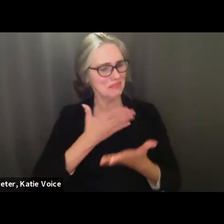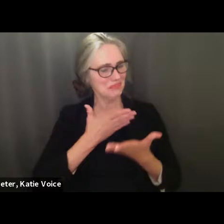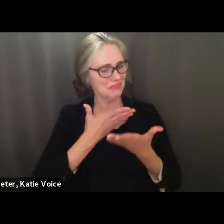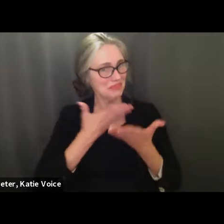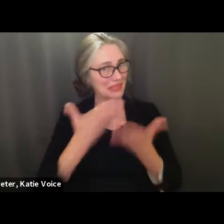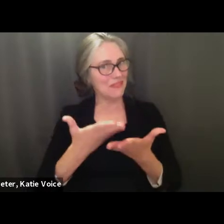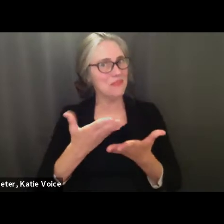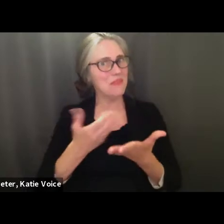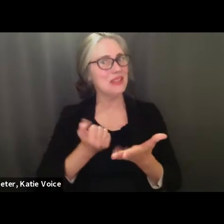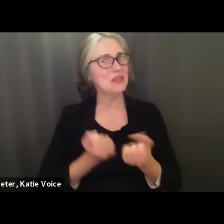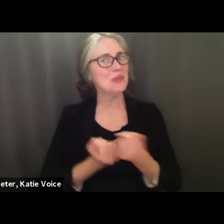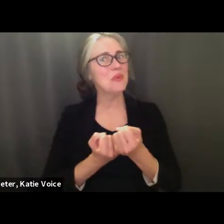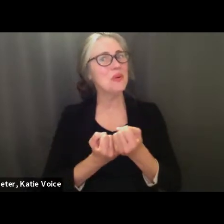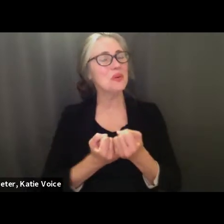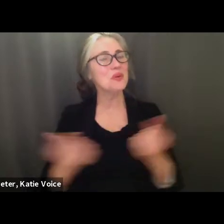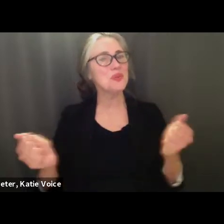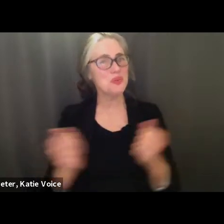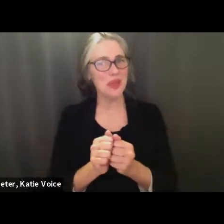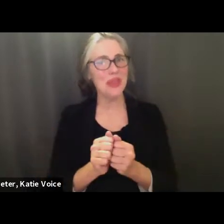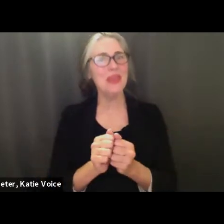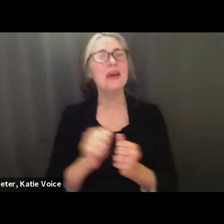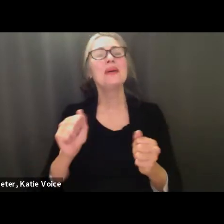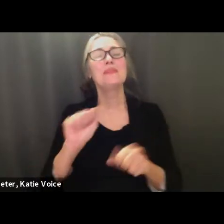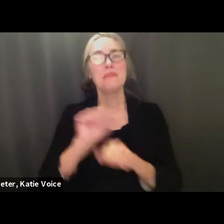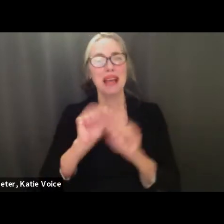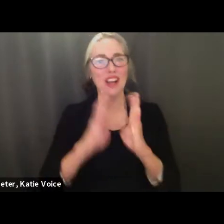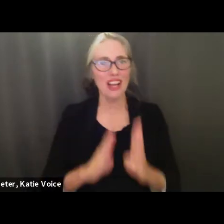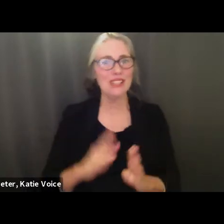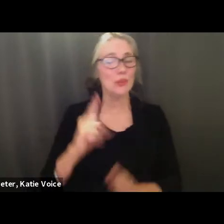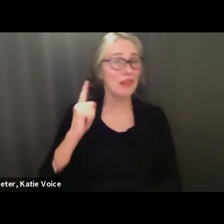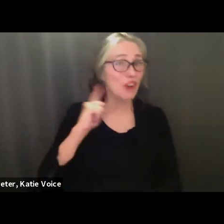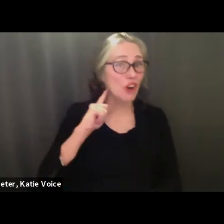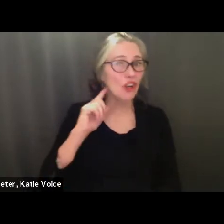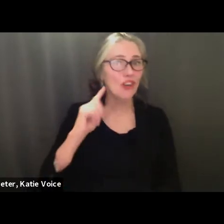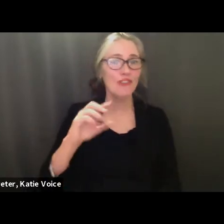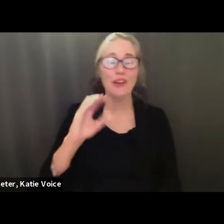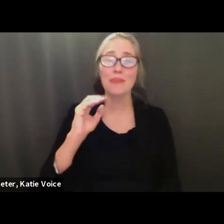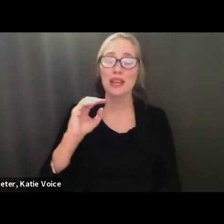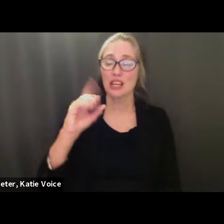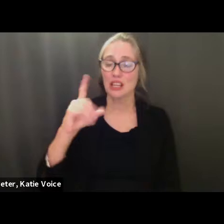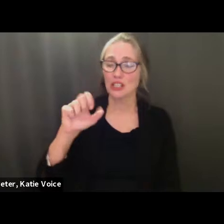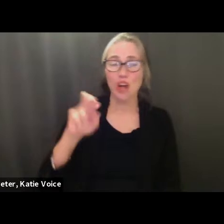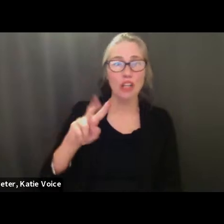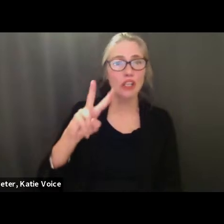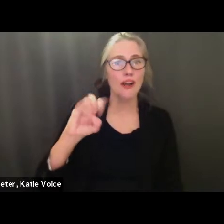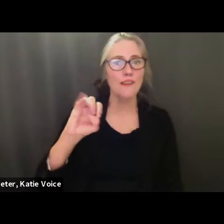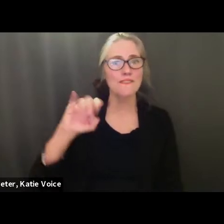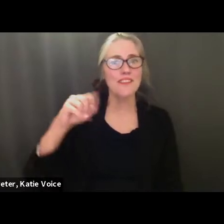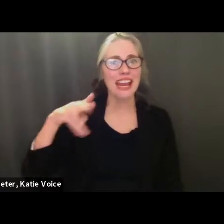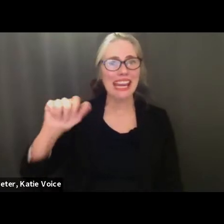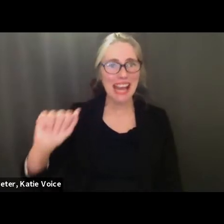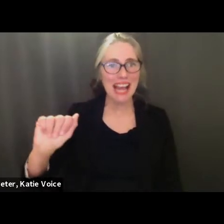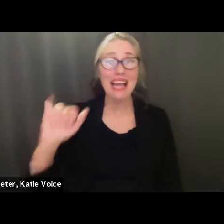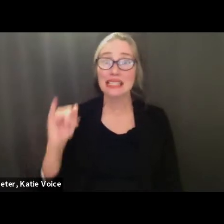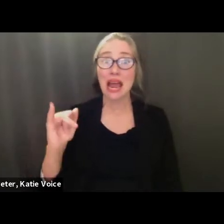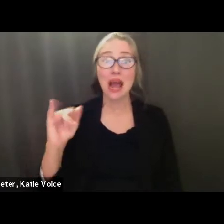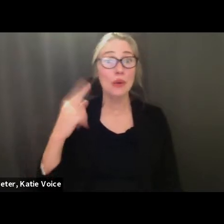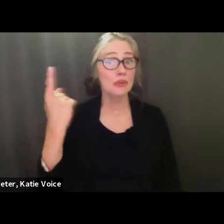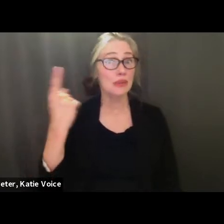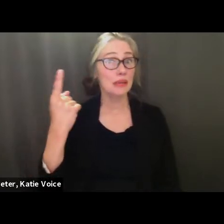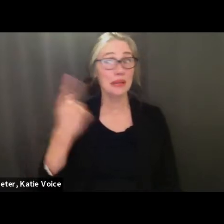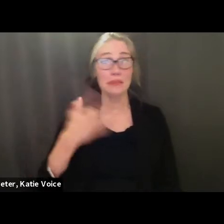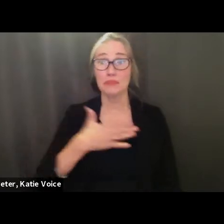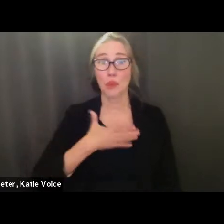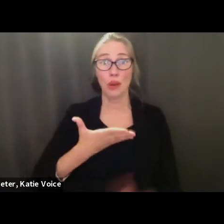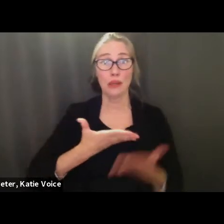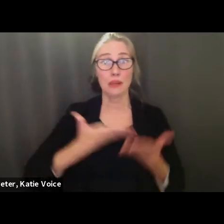that we've heard from Dr. Becchio, we've had some discussion, some questions. May I have a motion to approve item number